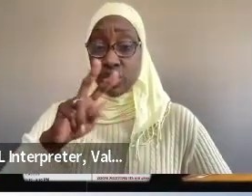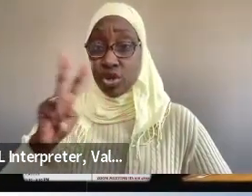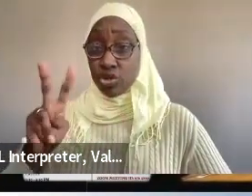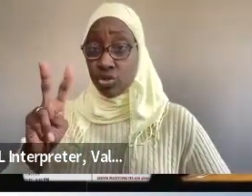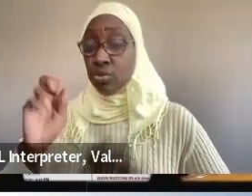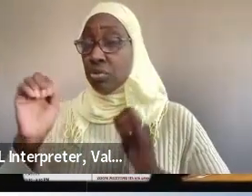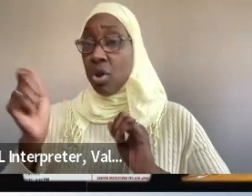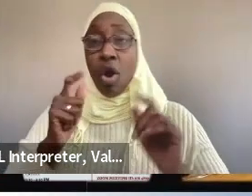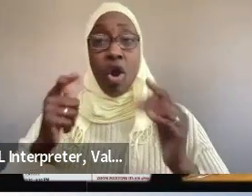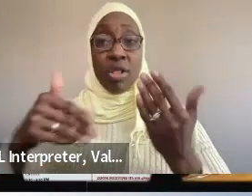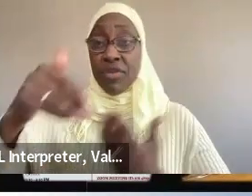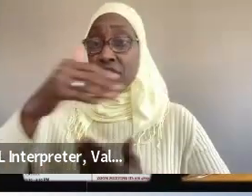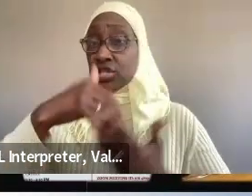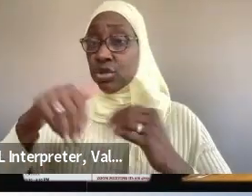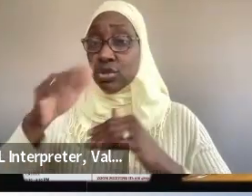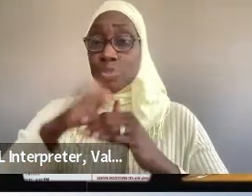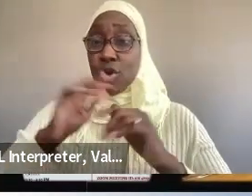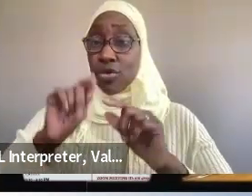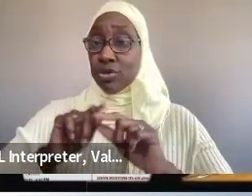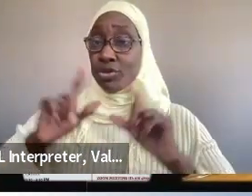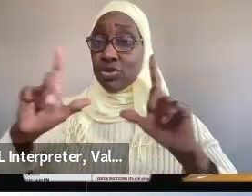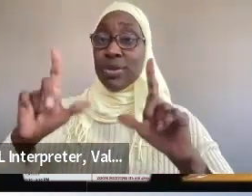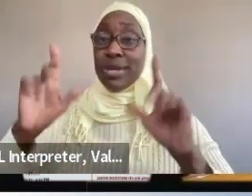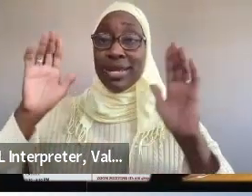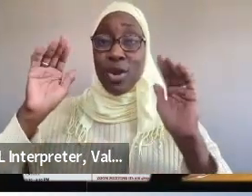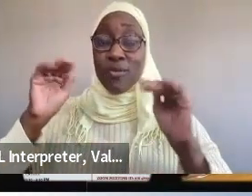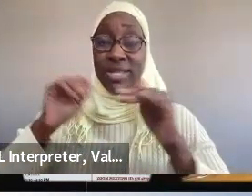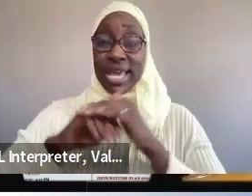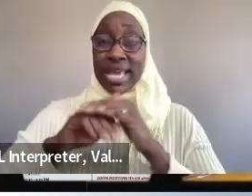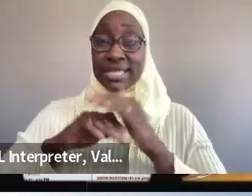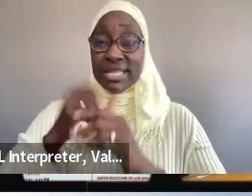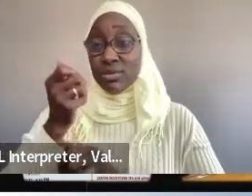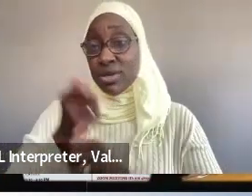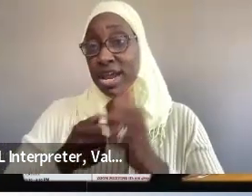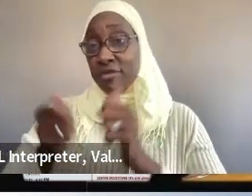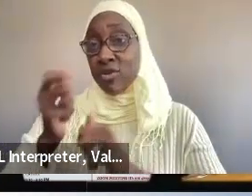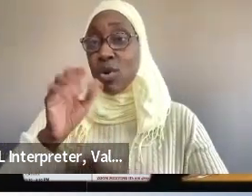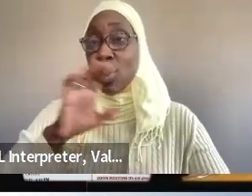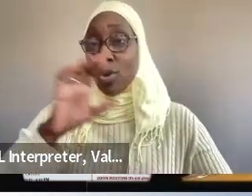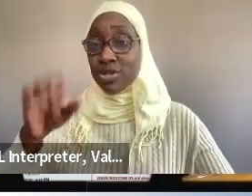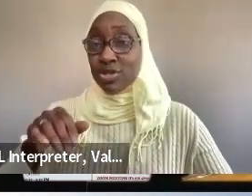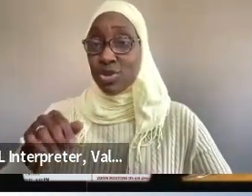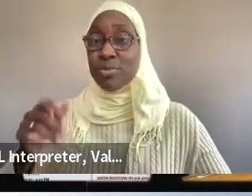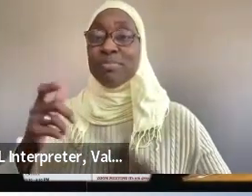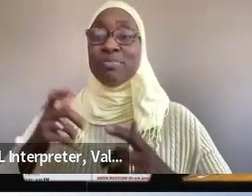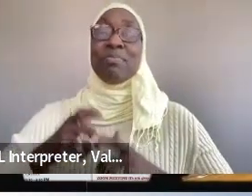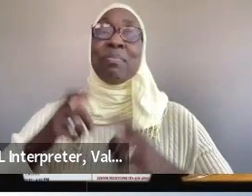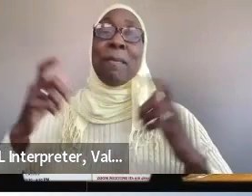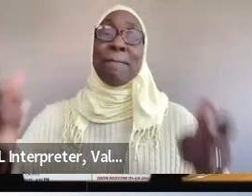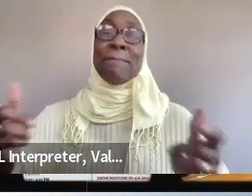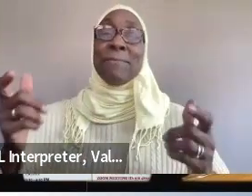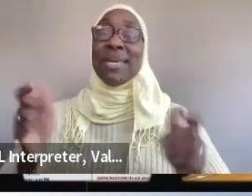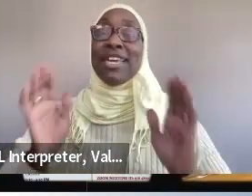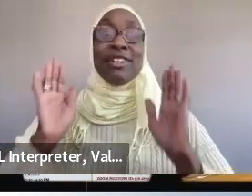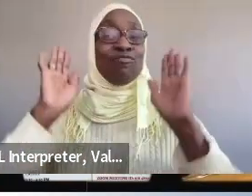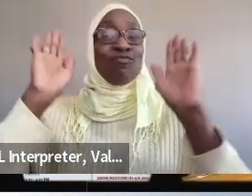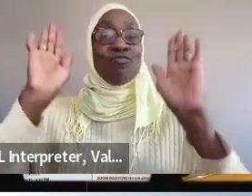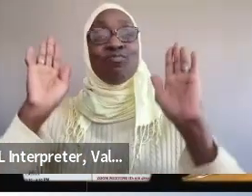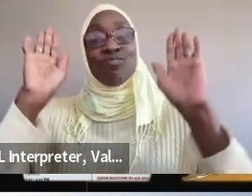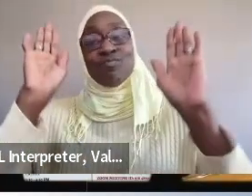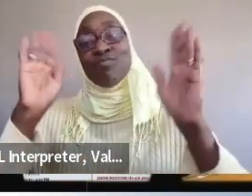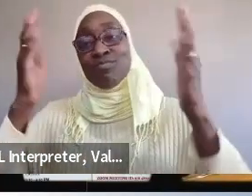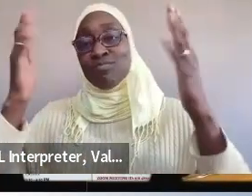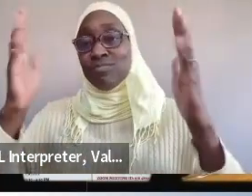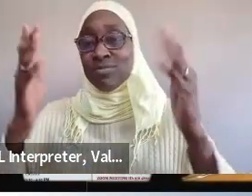screen, and hopefully it's seen to everyone on the Zoom as well. So, and a big shout out to Brown University's DJAP